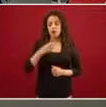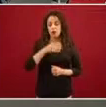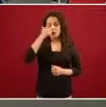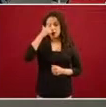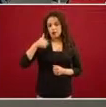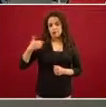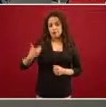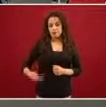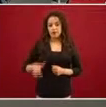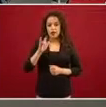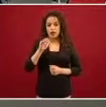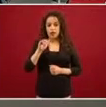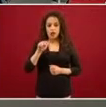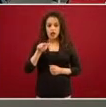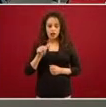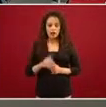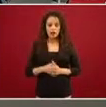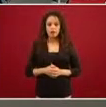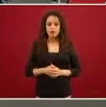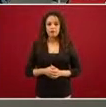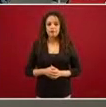Thank you. Good evening.